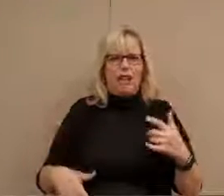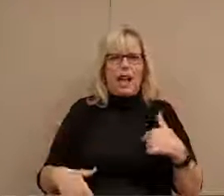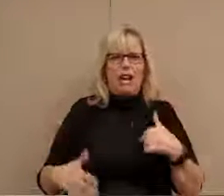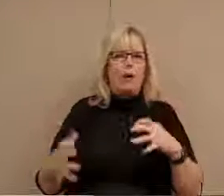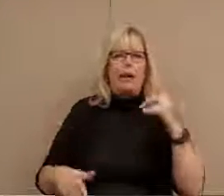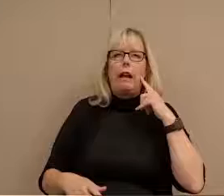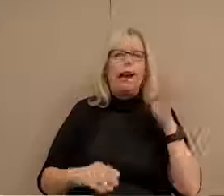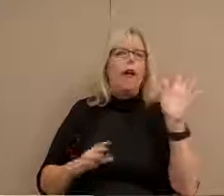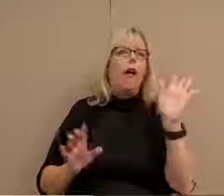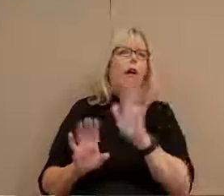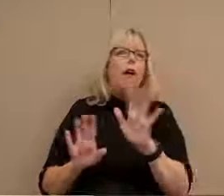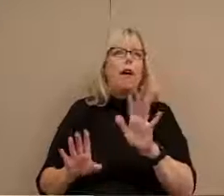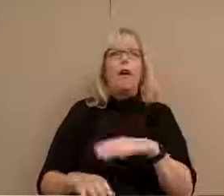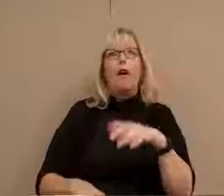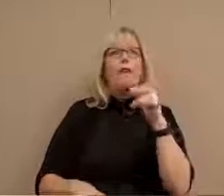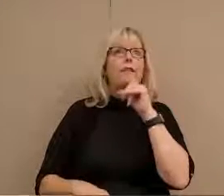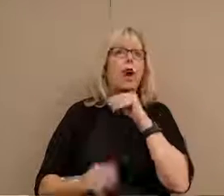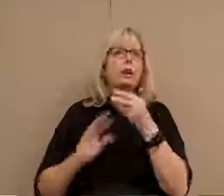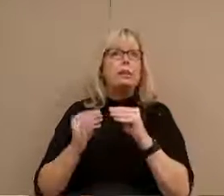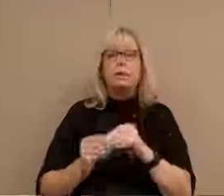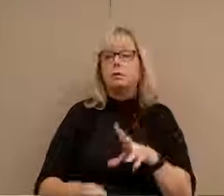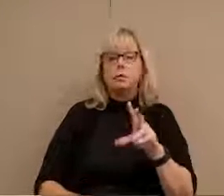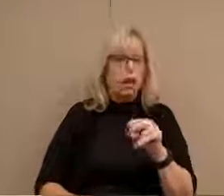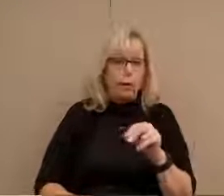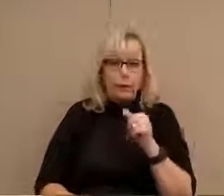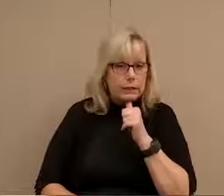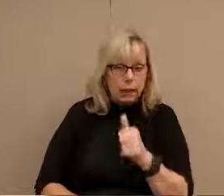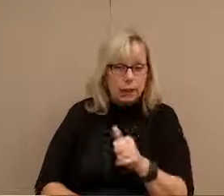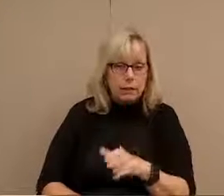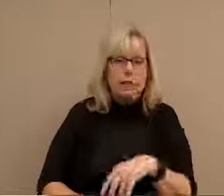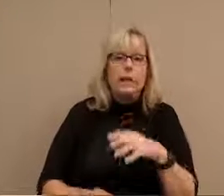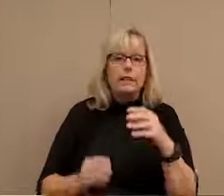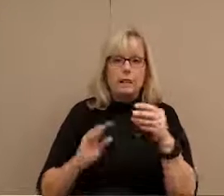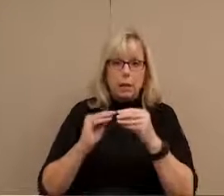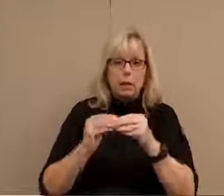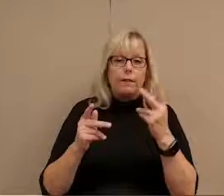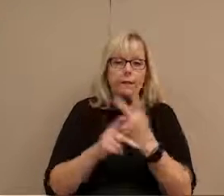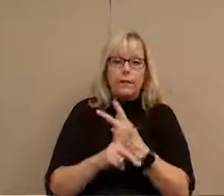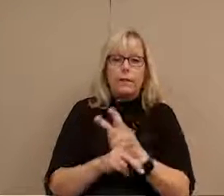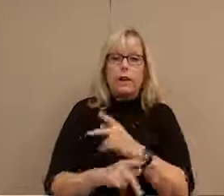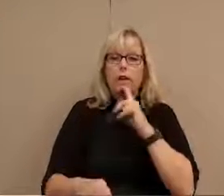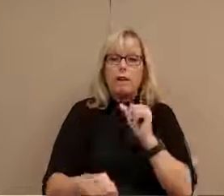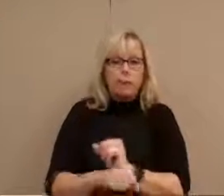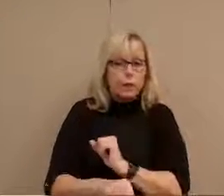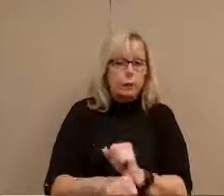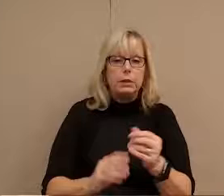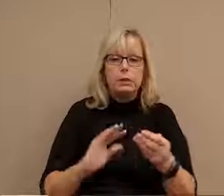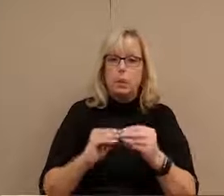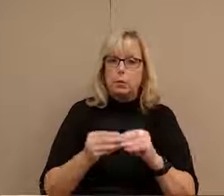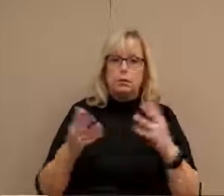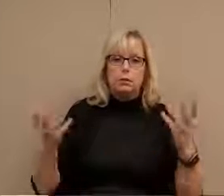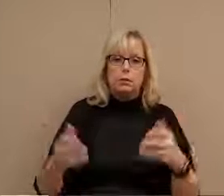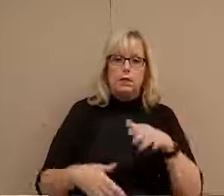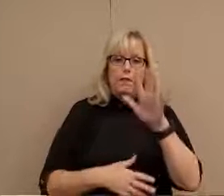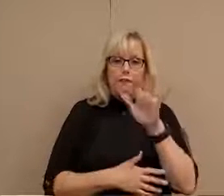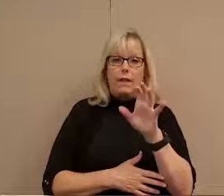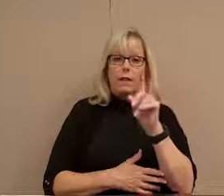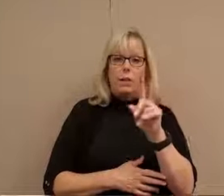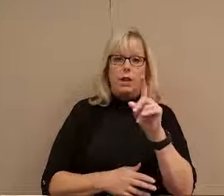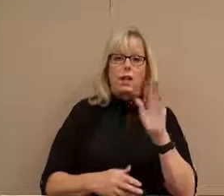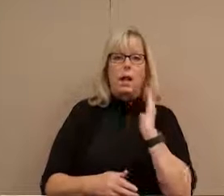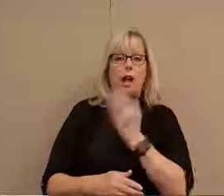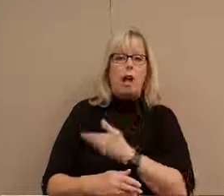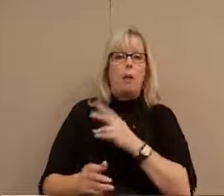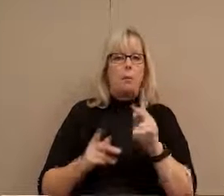to hear about those are false numbers. These are numbers that are compiled. These are confirmed numbers. 501 of our